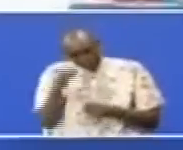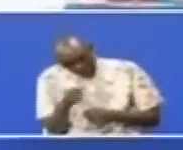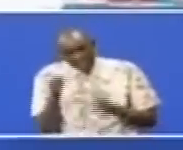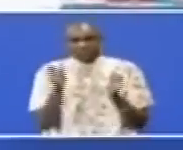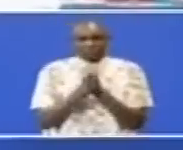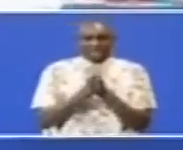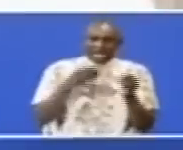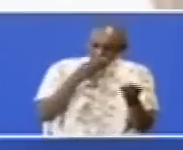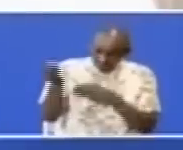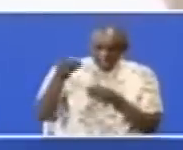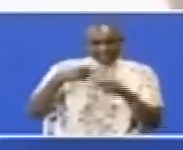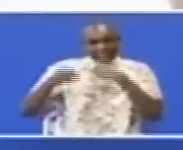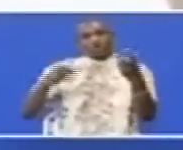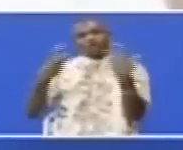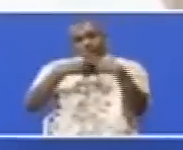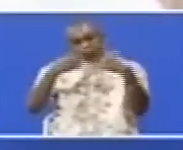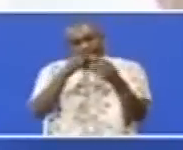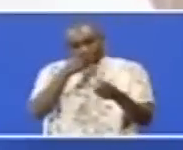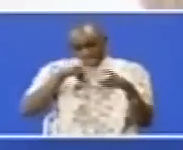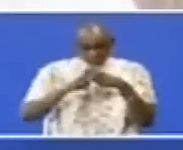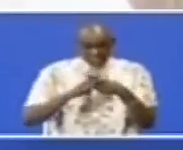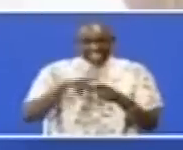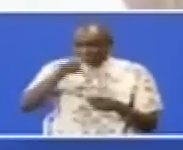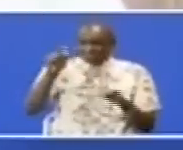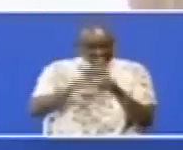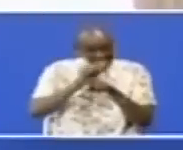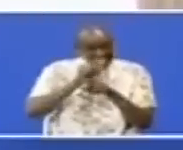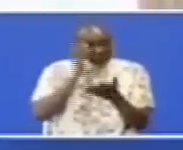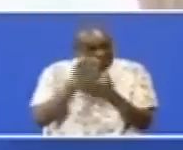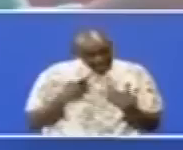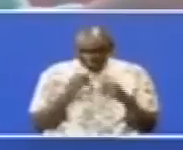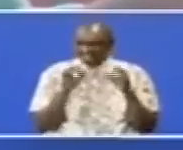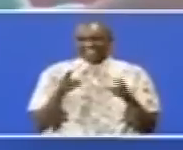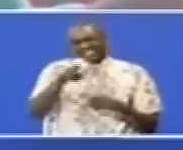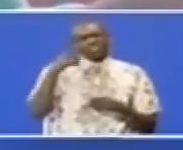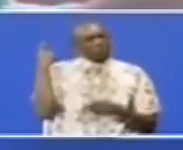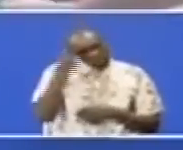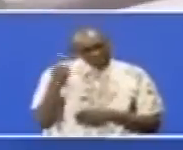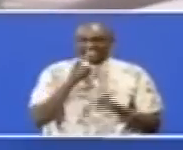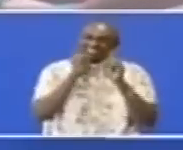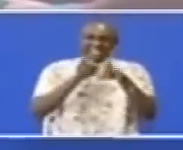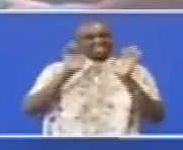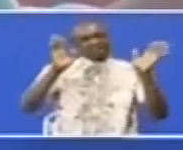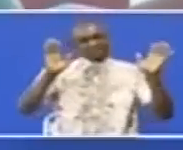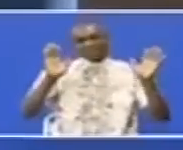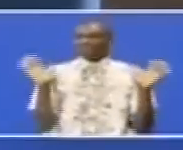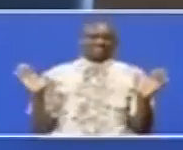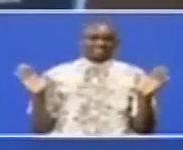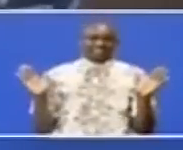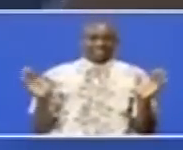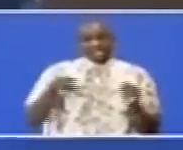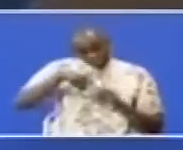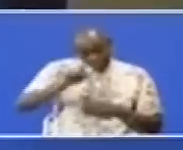draw, buy material and assemble. He isn't formally trained and he says this is just talent ingrained in him.